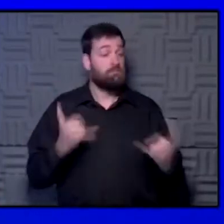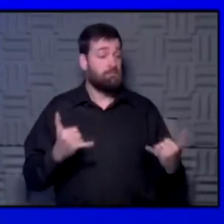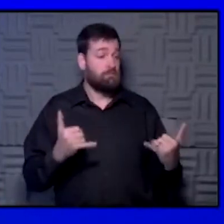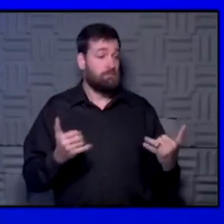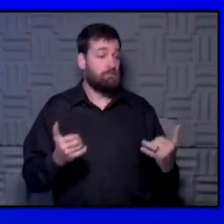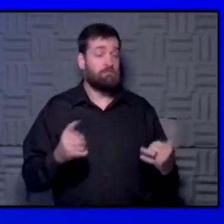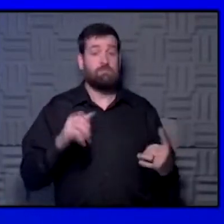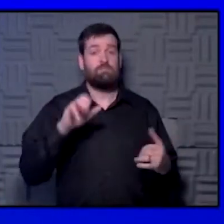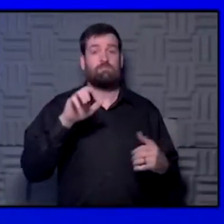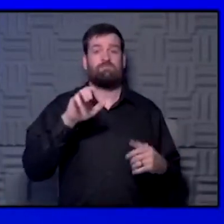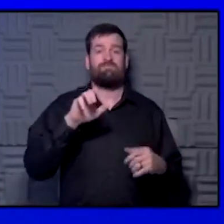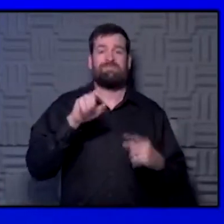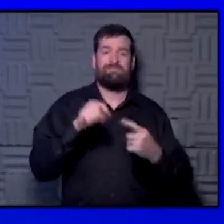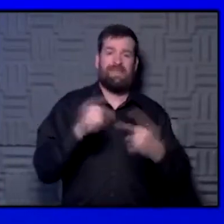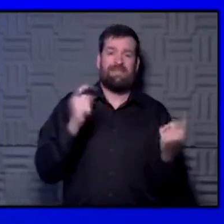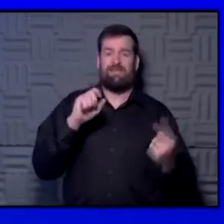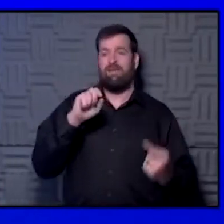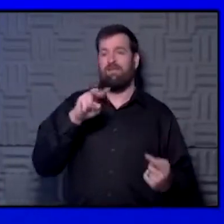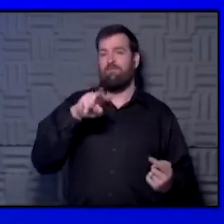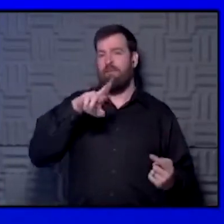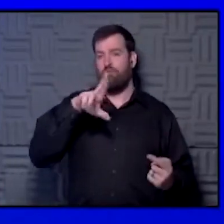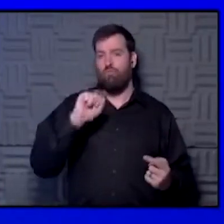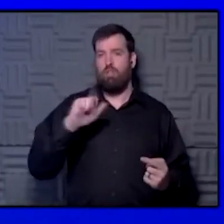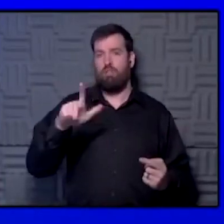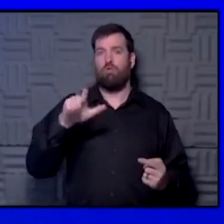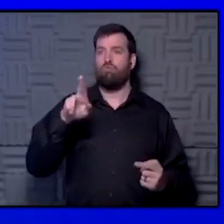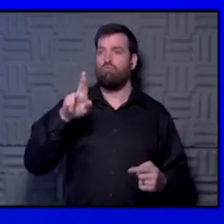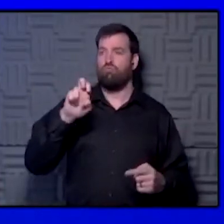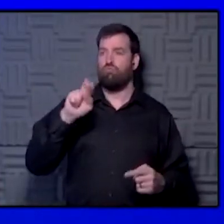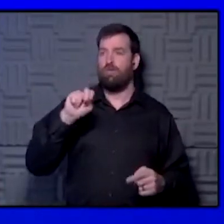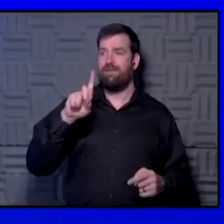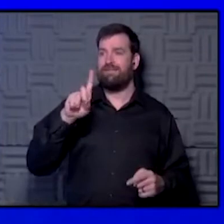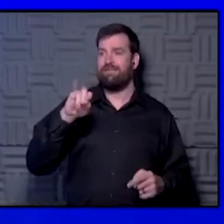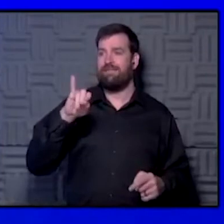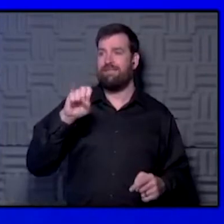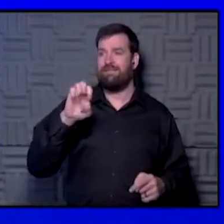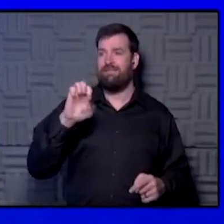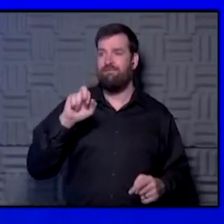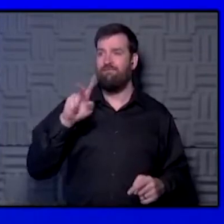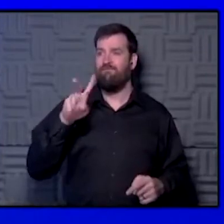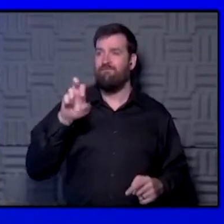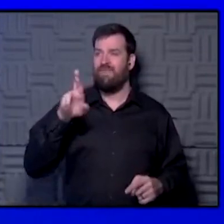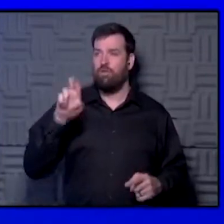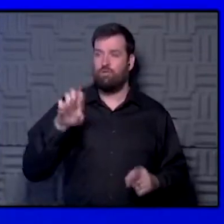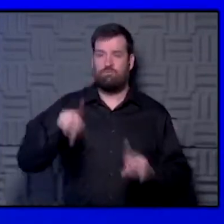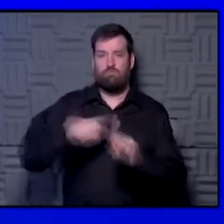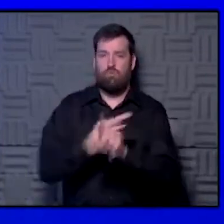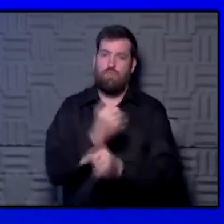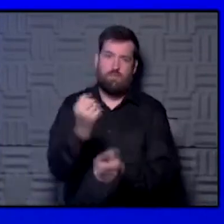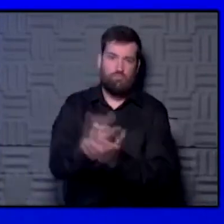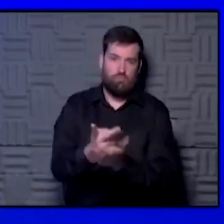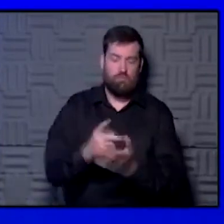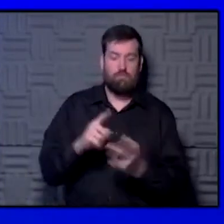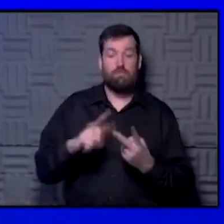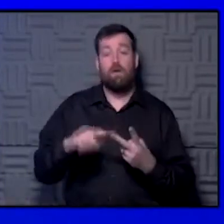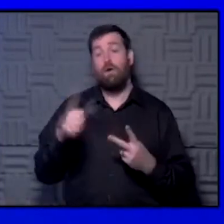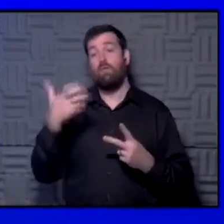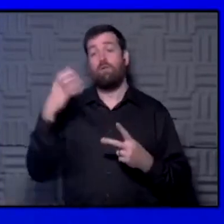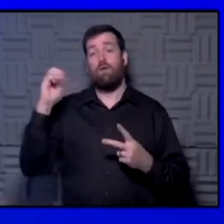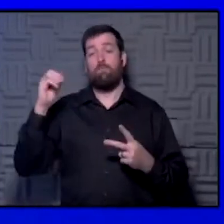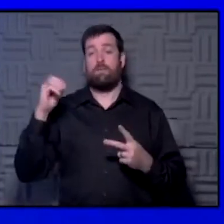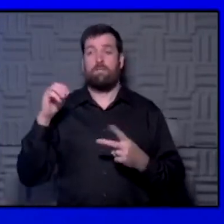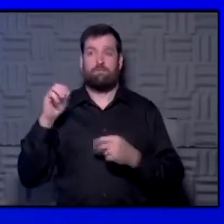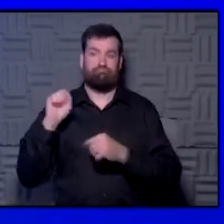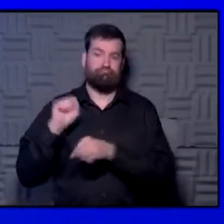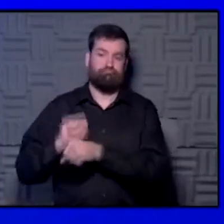so antivirals, remdesivir is an antiviral. That is the only one that is currently approved. There are other companies working